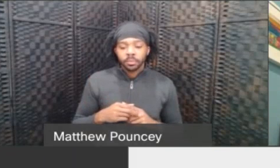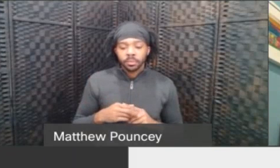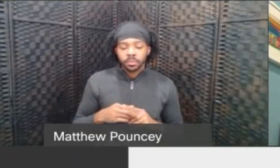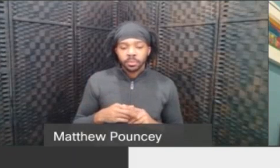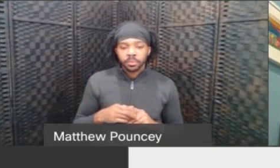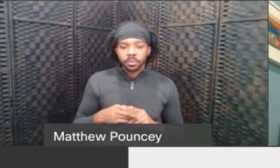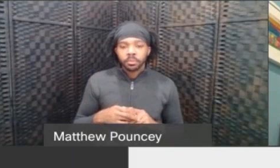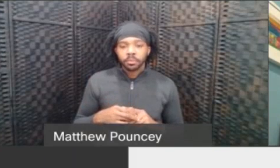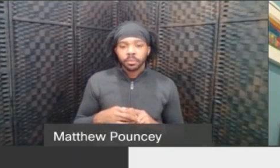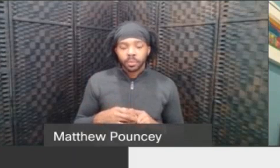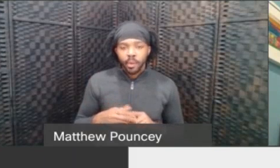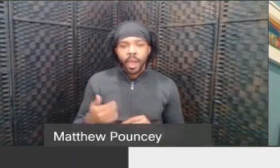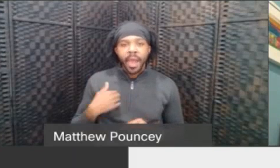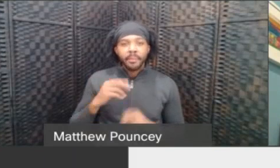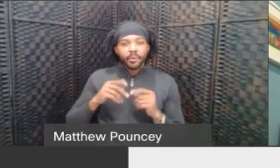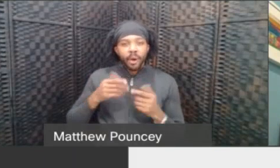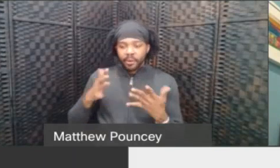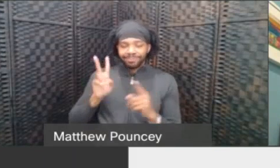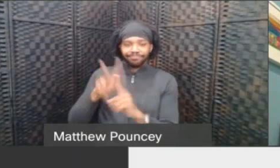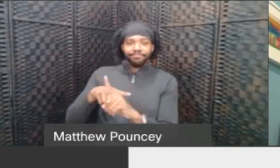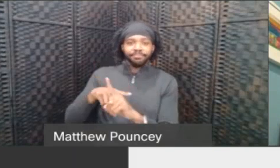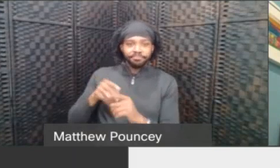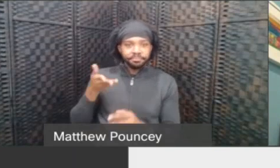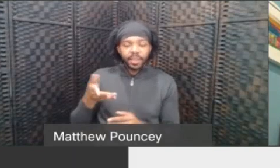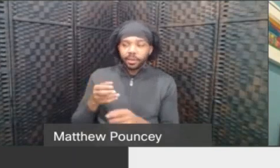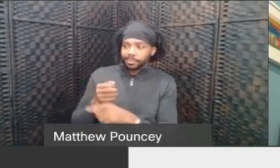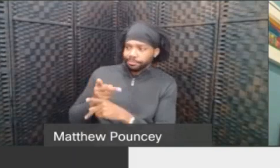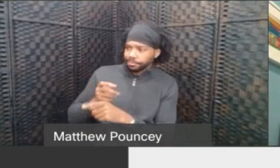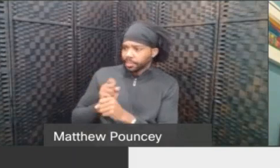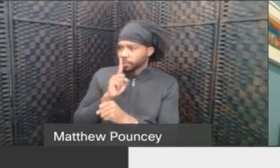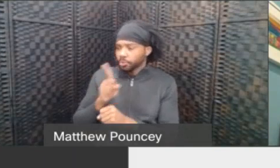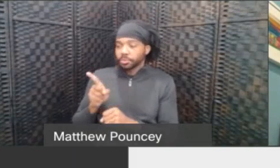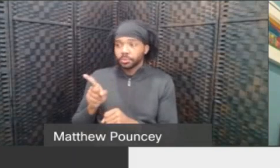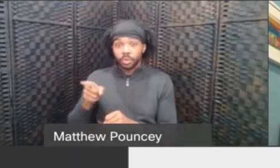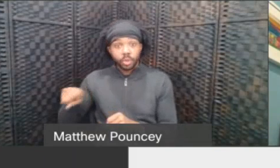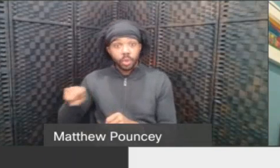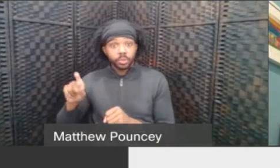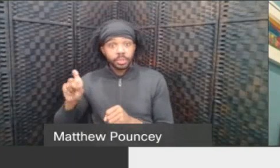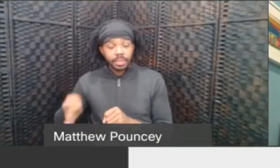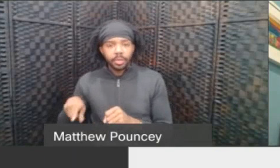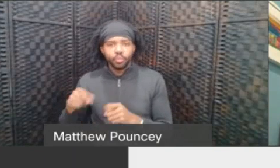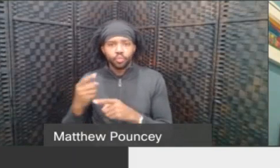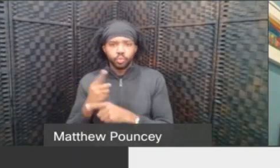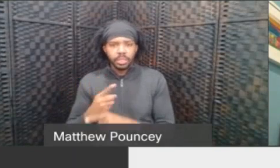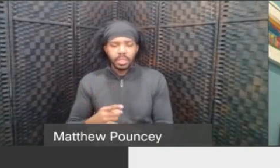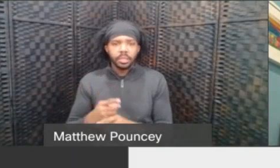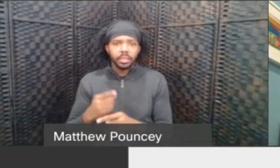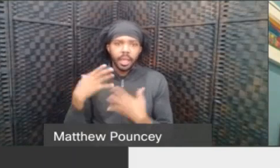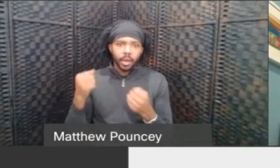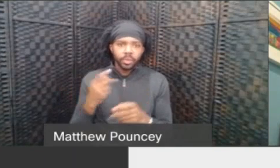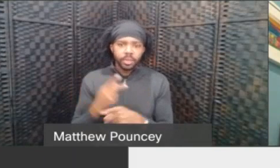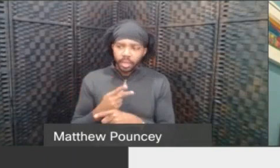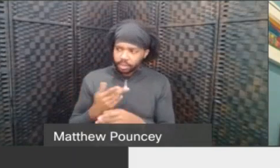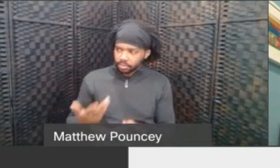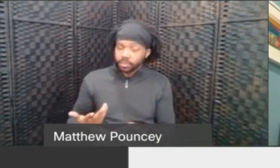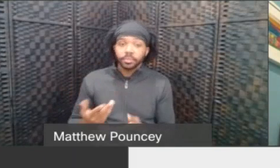with complex health issues that need routine medical care. All of us need to take